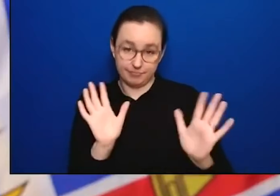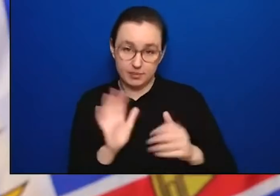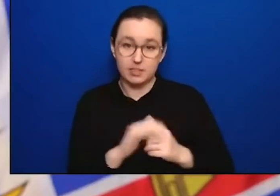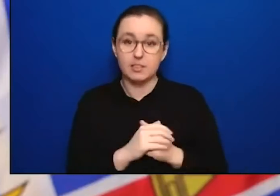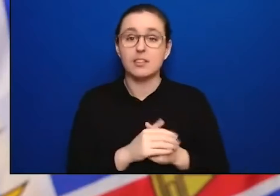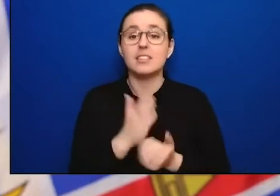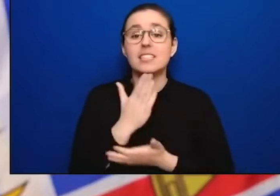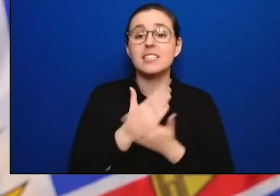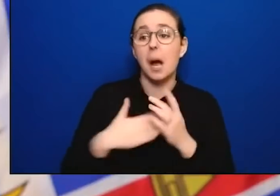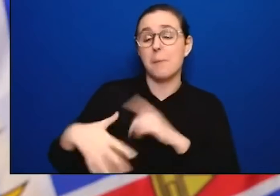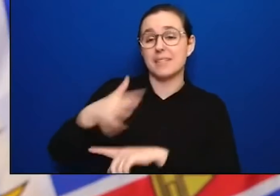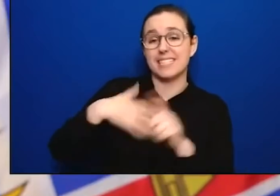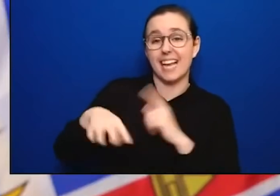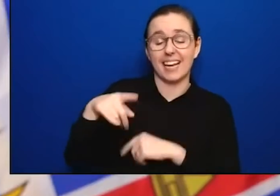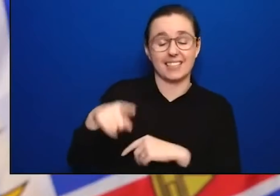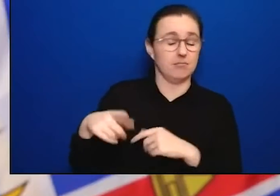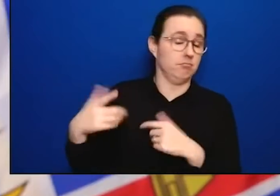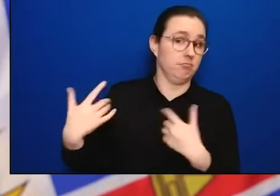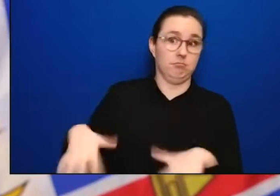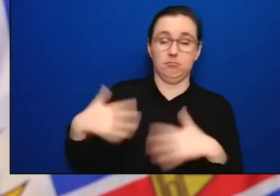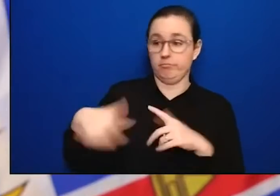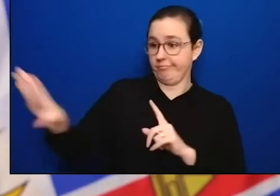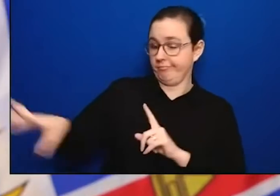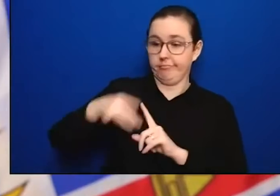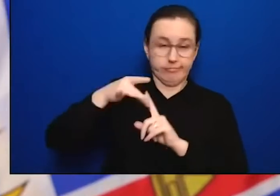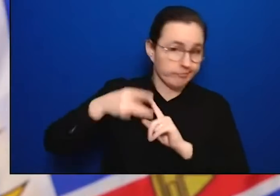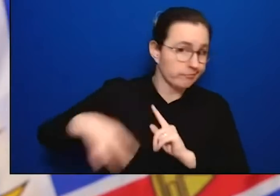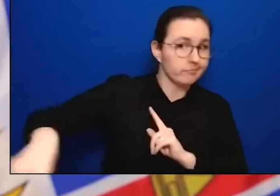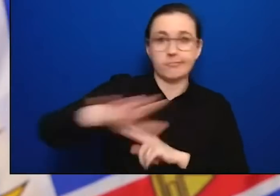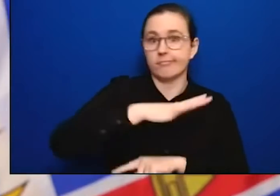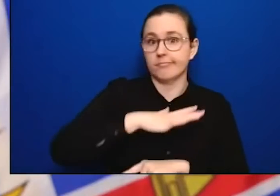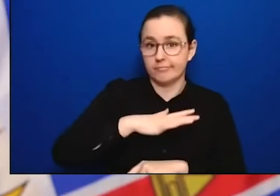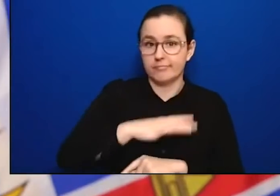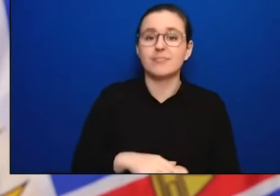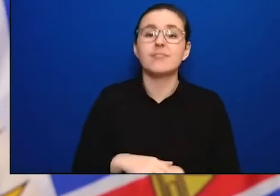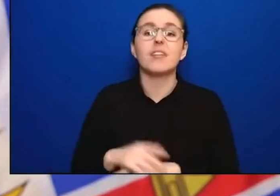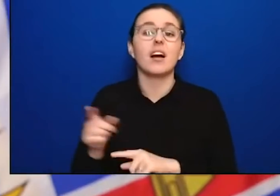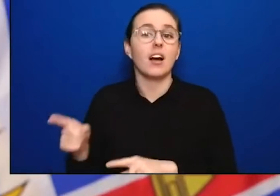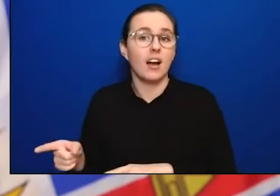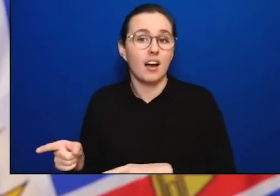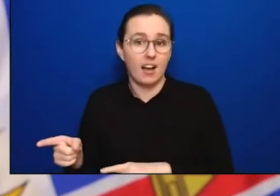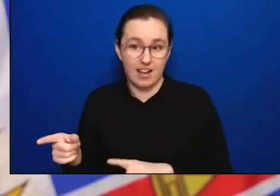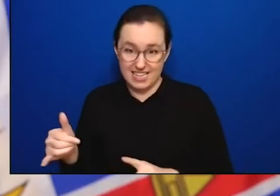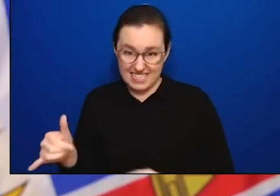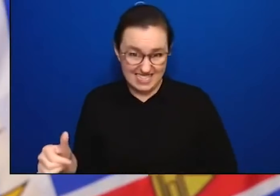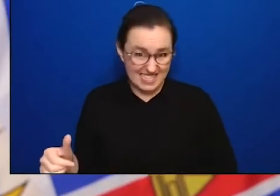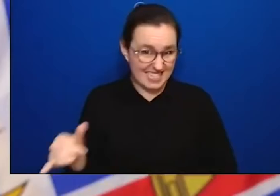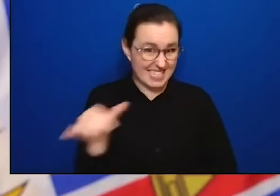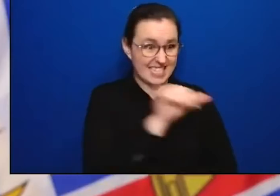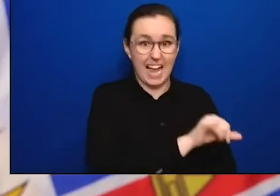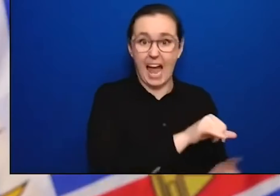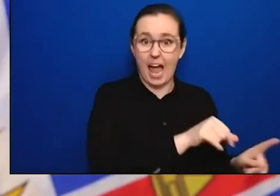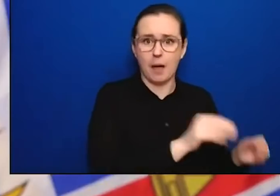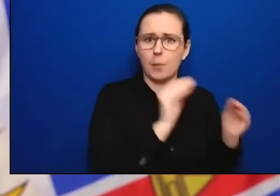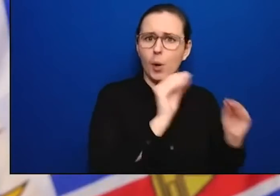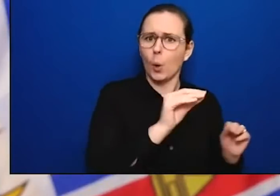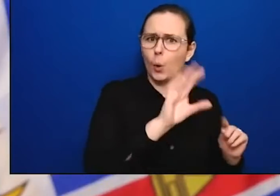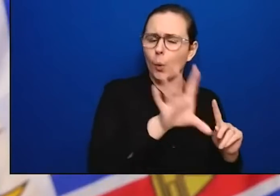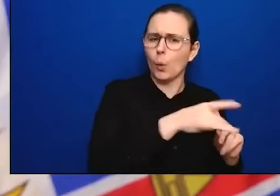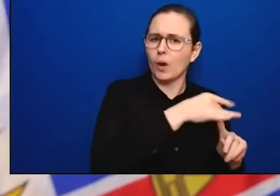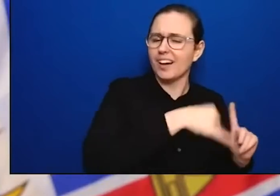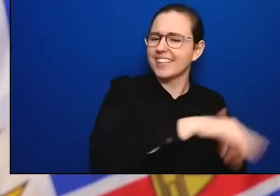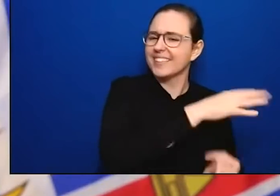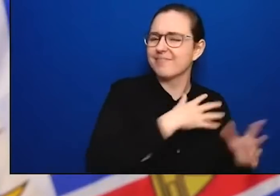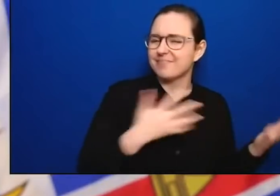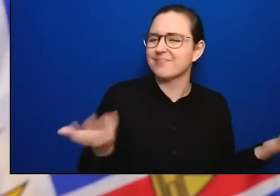risk, and we all know that there's some settings that we are seeing a lot of transmission, and there's some of the very same thing where we